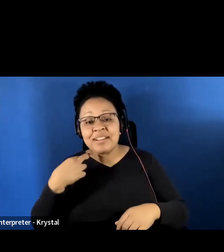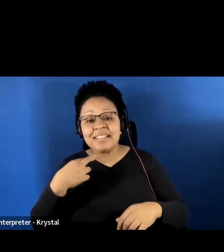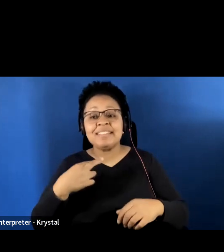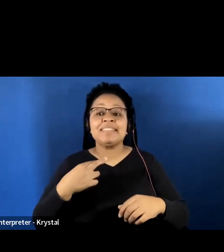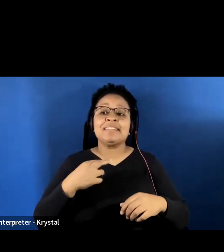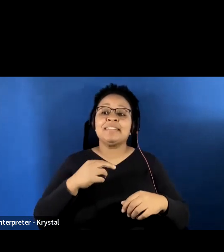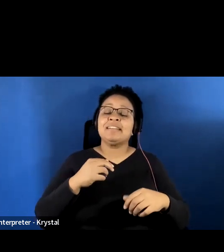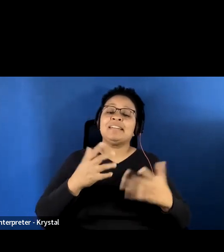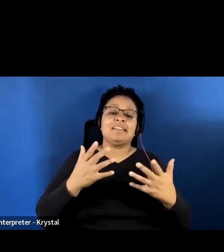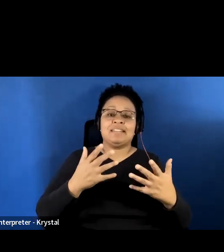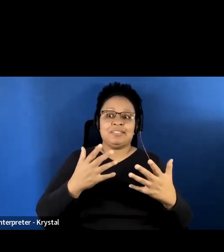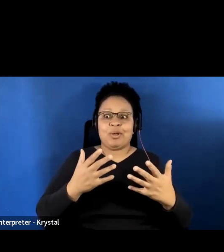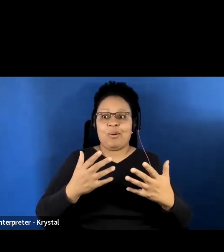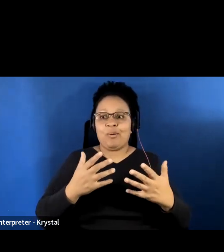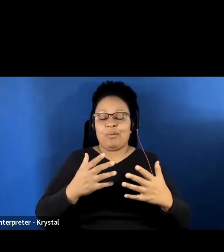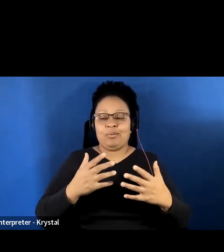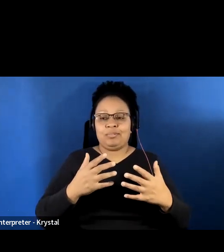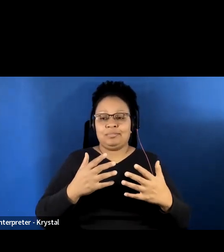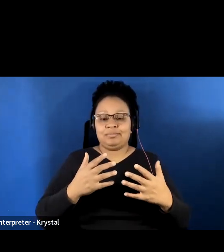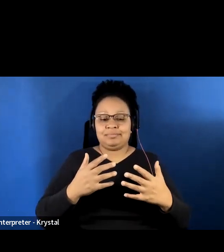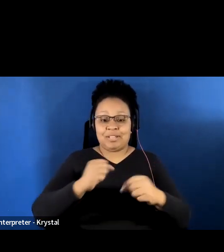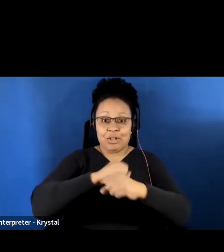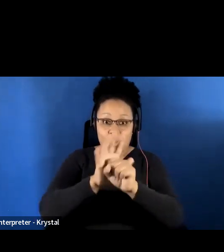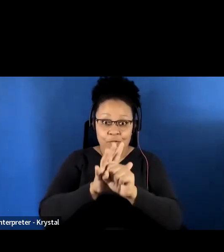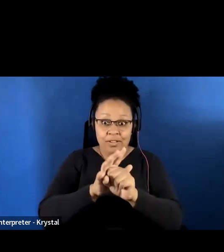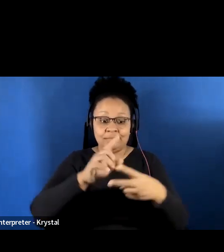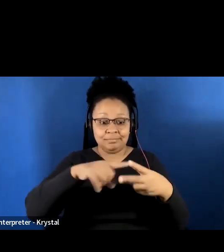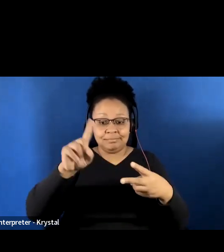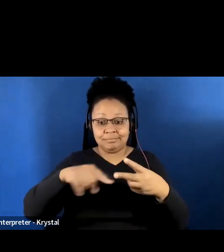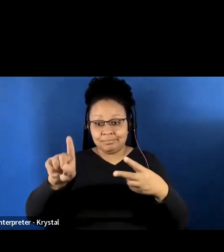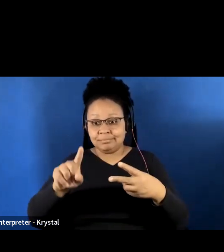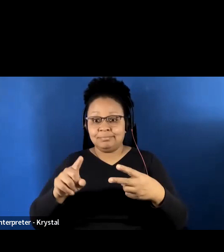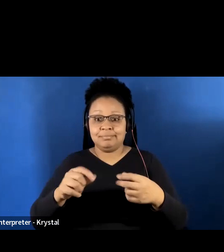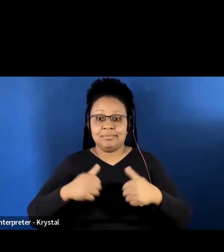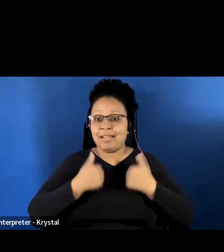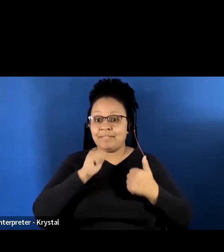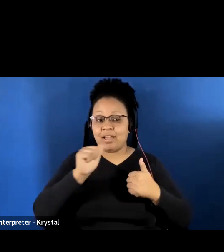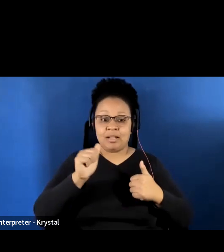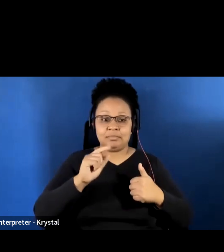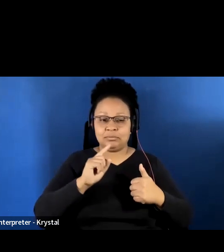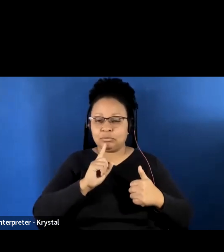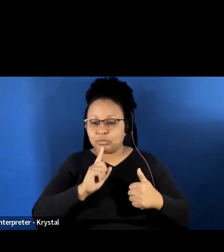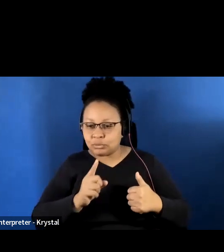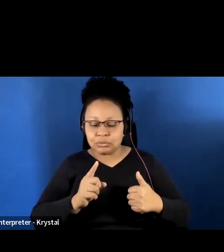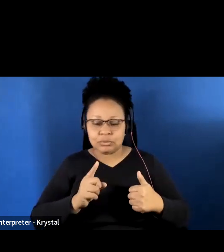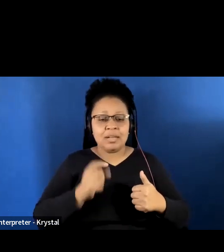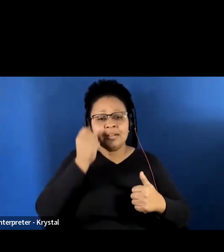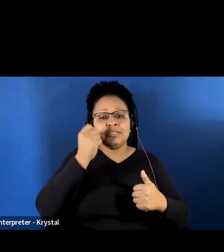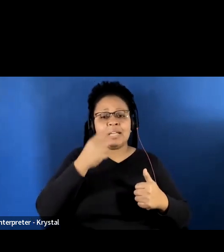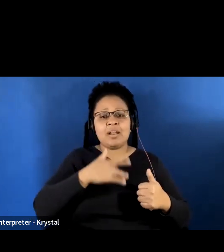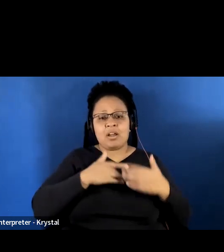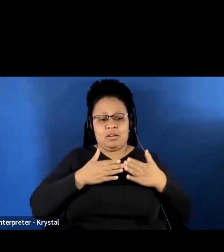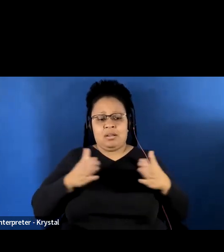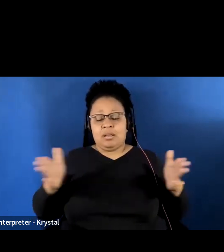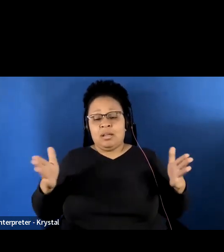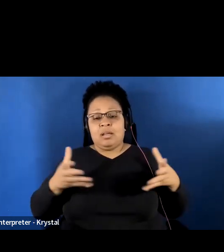COVID definitely checks the box for both of those. And so to understand that vulnerability is not a weakness, and there's